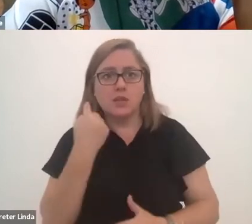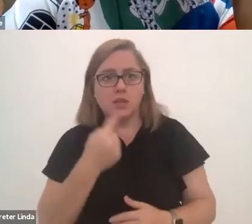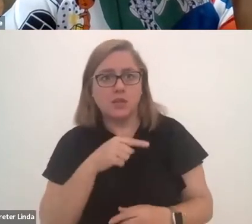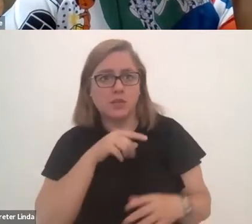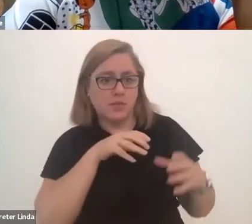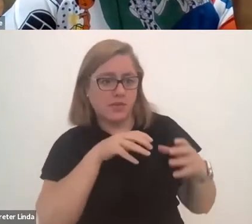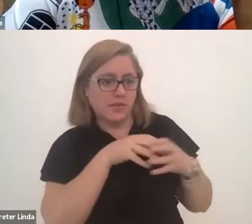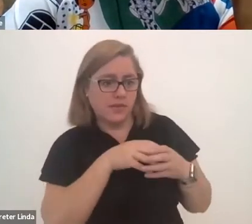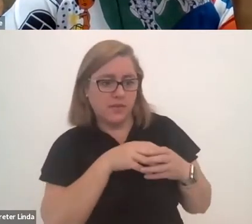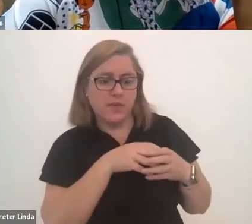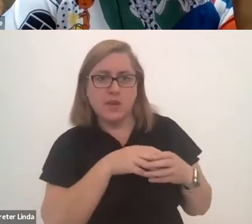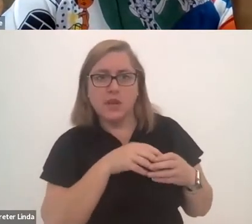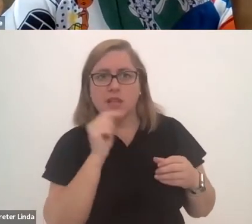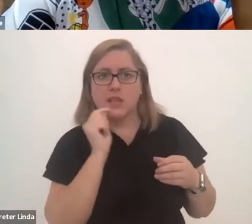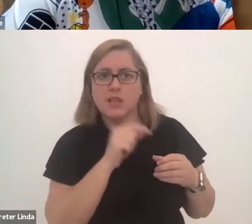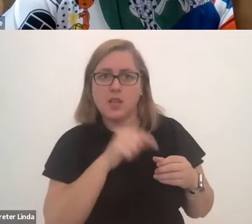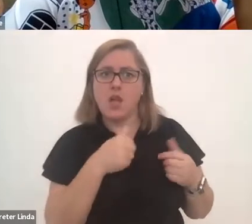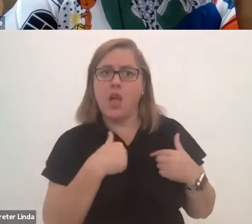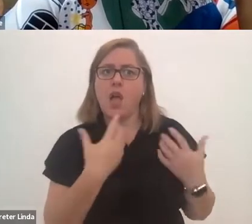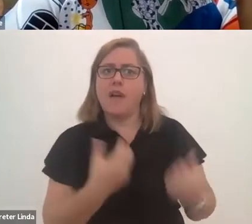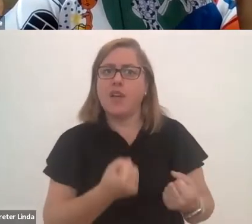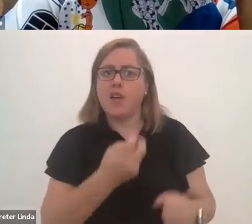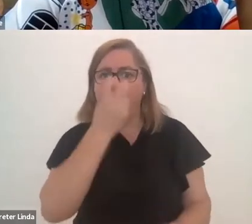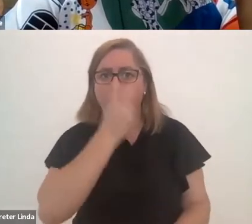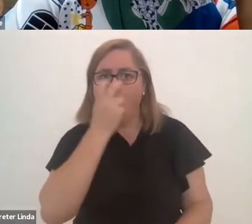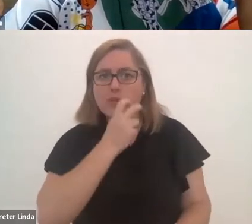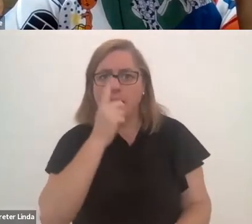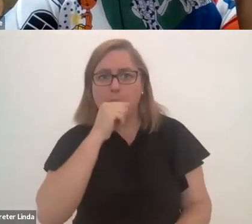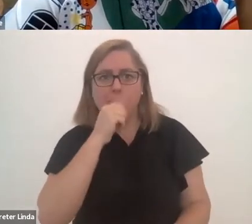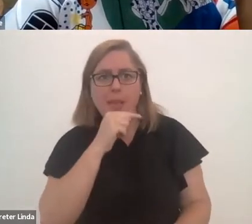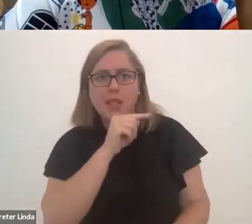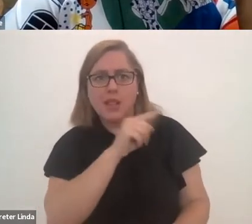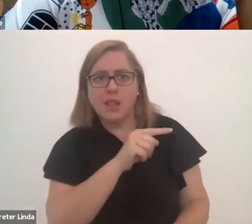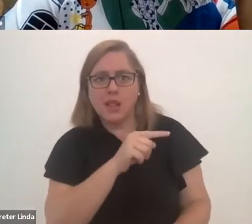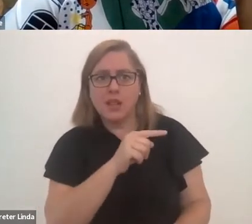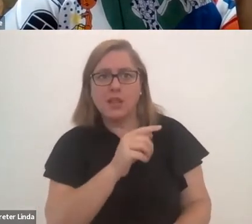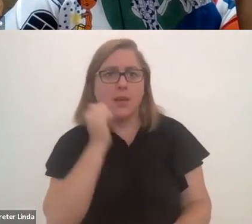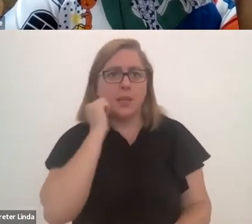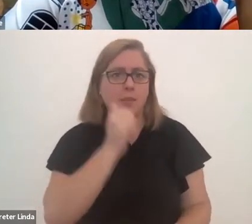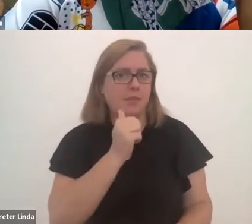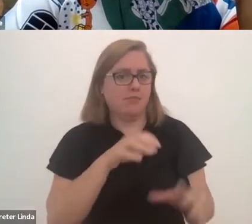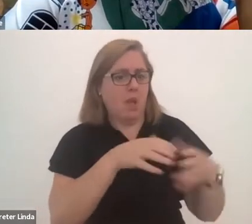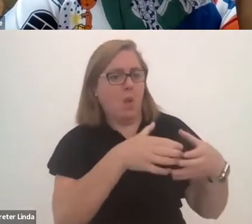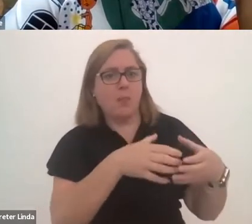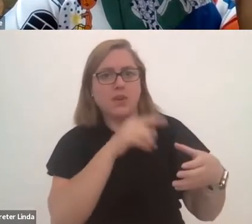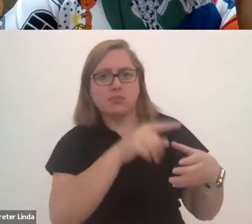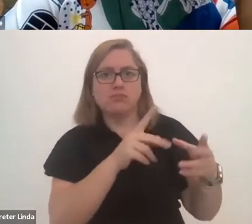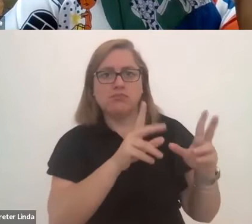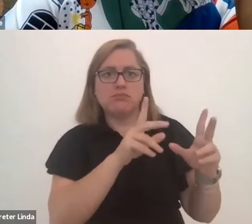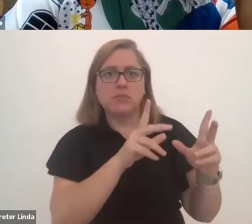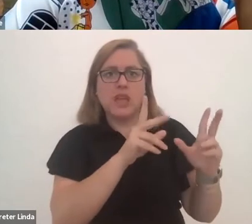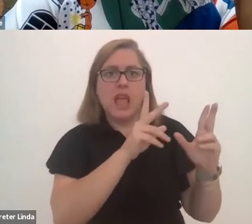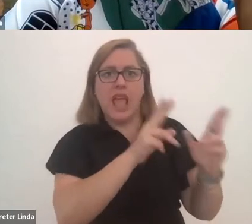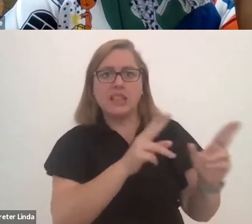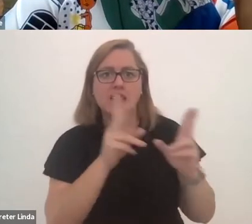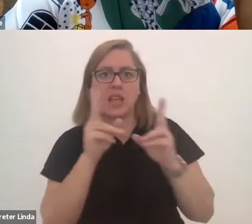was, I had some older, I had some older black fellas and editors reach out and go, hey,